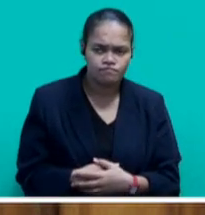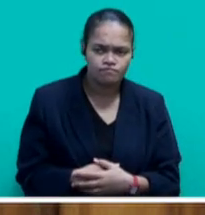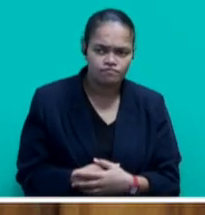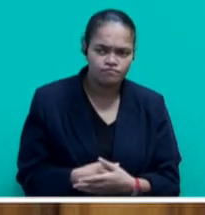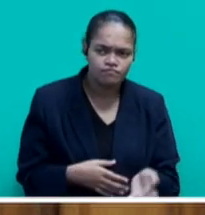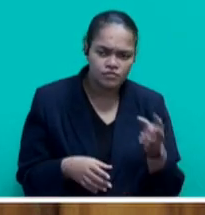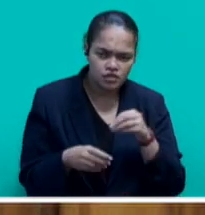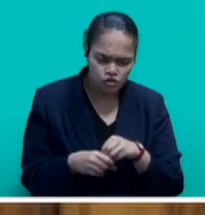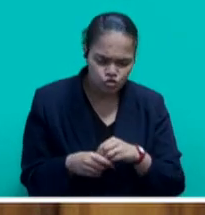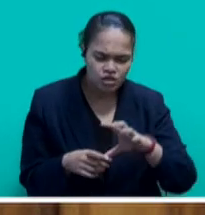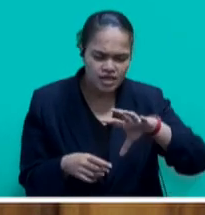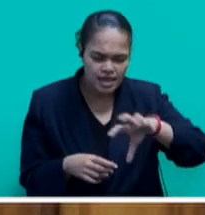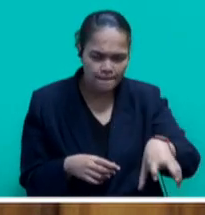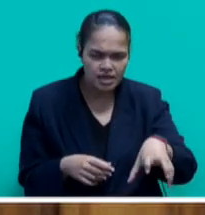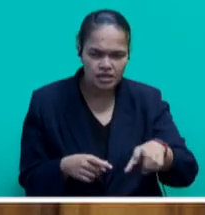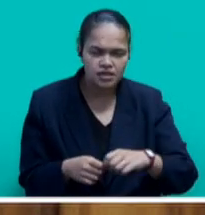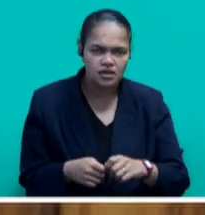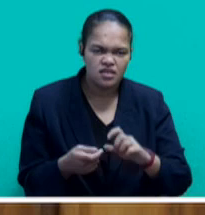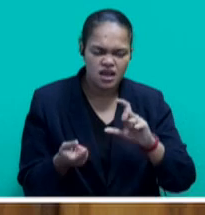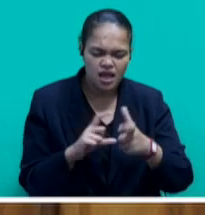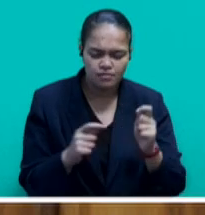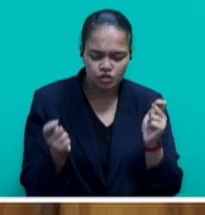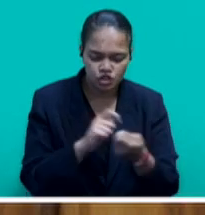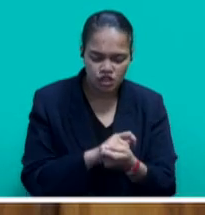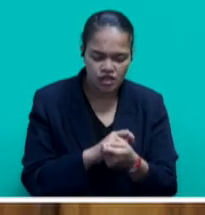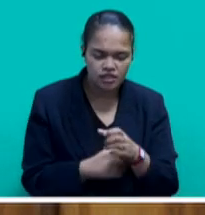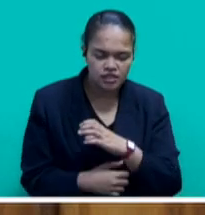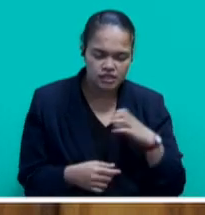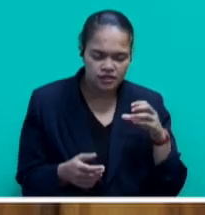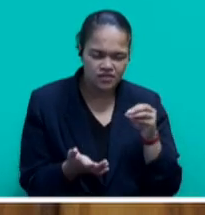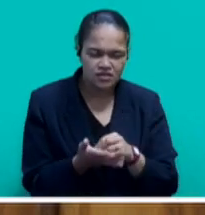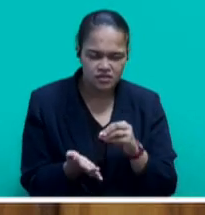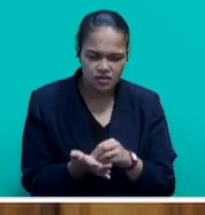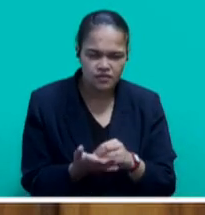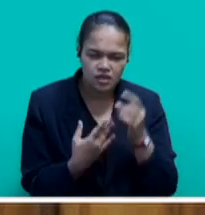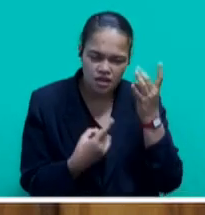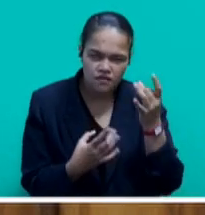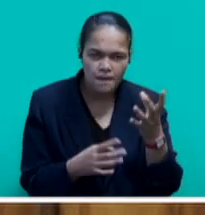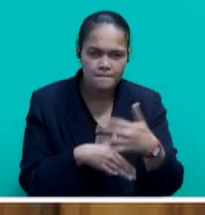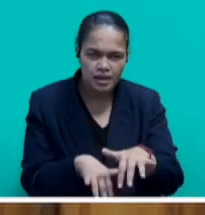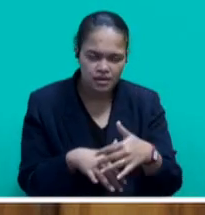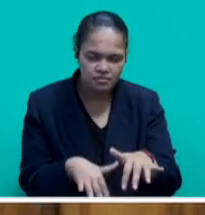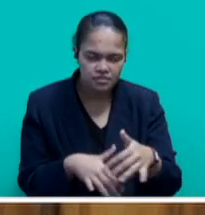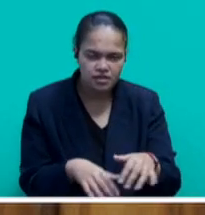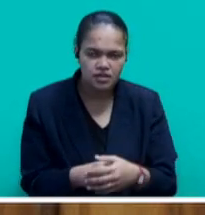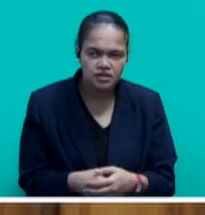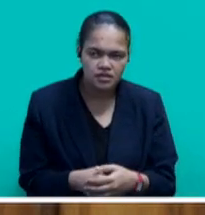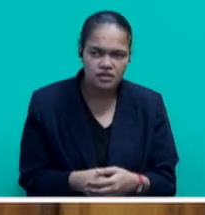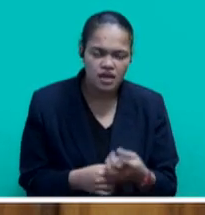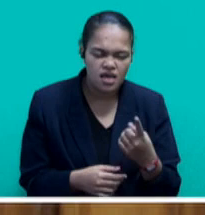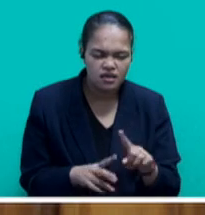the Cabinet, the Climate Change, Environment, the Civil Service, Information, Public Enterprises, and Veteran